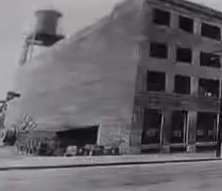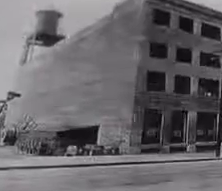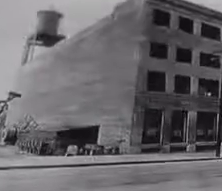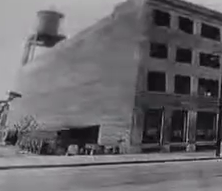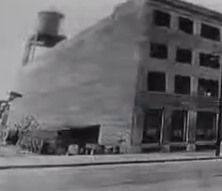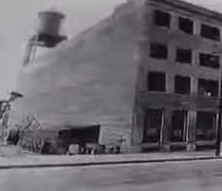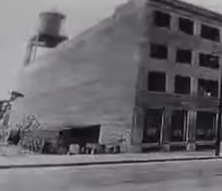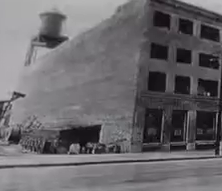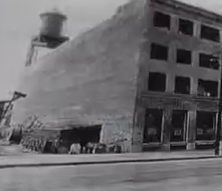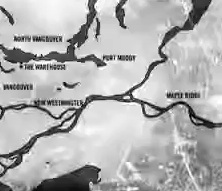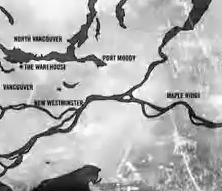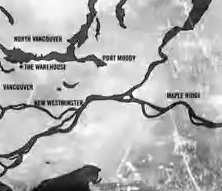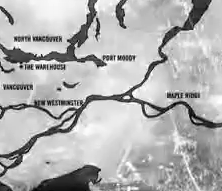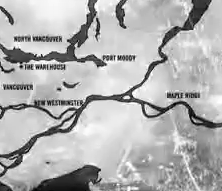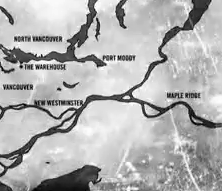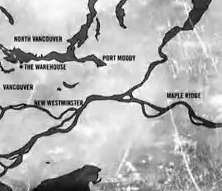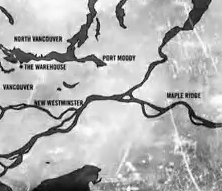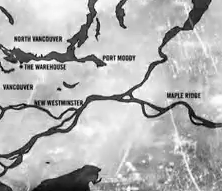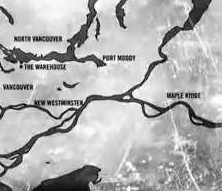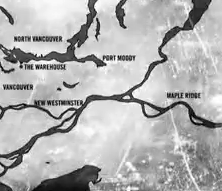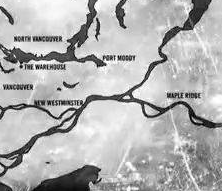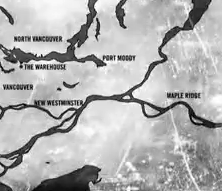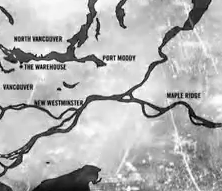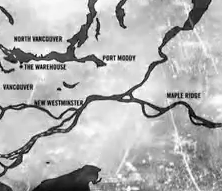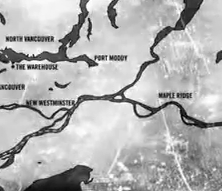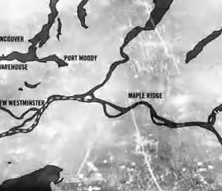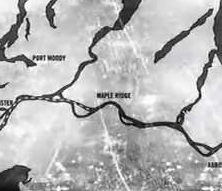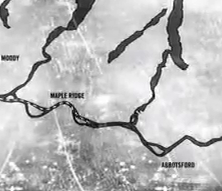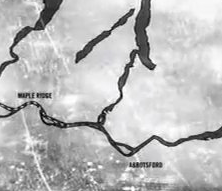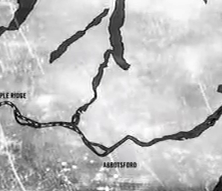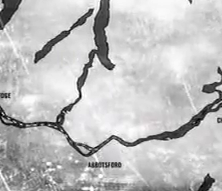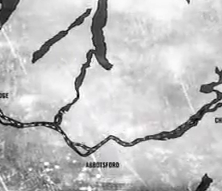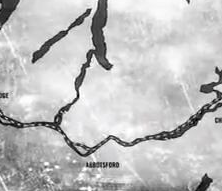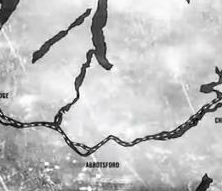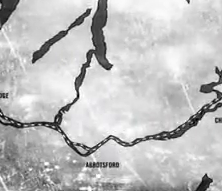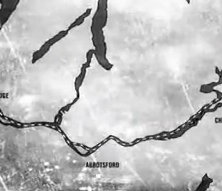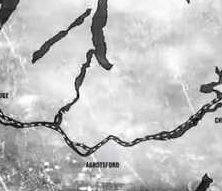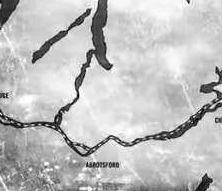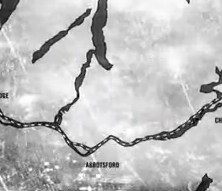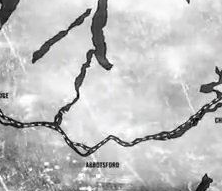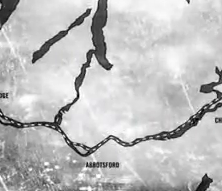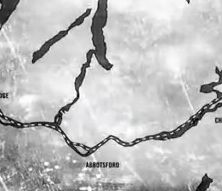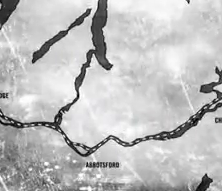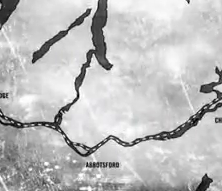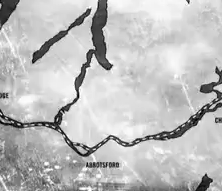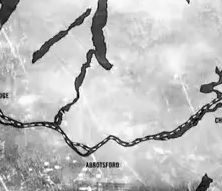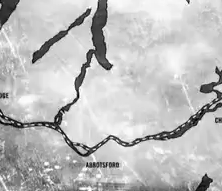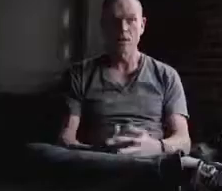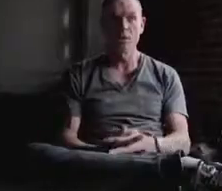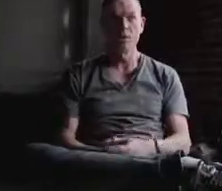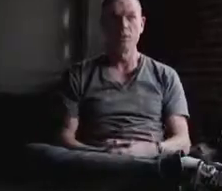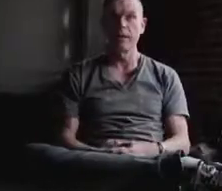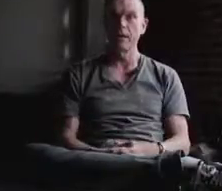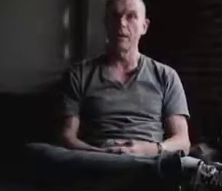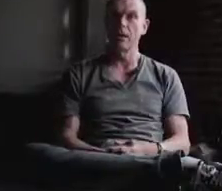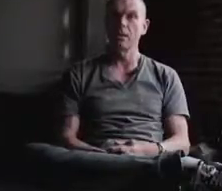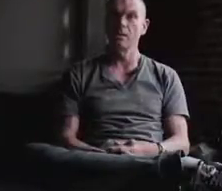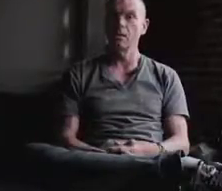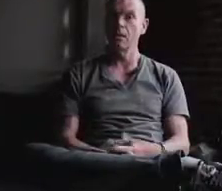a boat or whatever, and then go back over to the mouth of the Fraser, and then go up as far as you could go beyond Hope, and then You know, this is gold